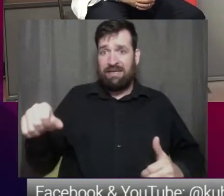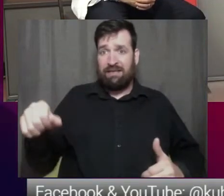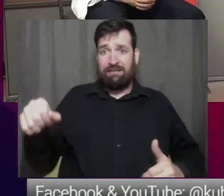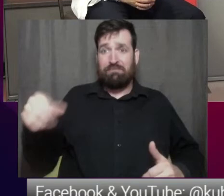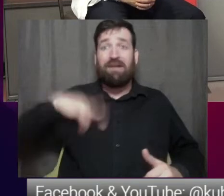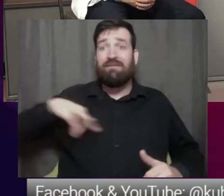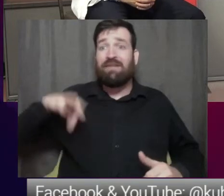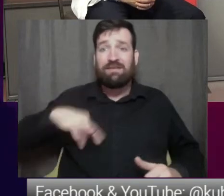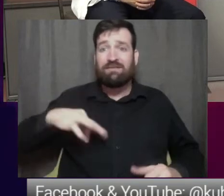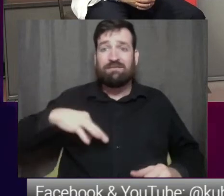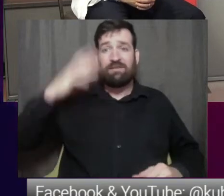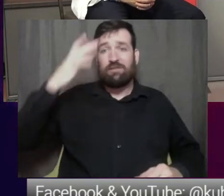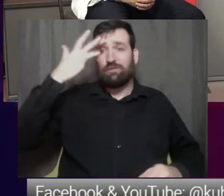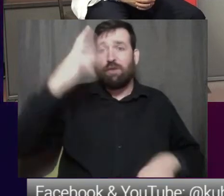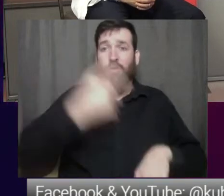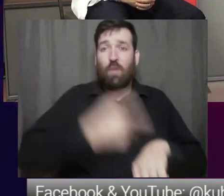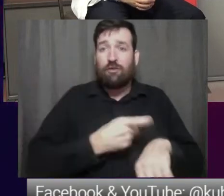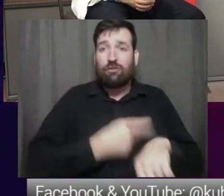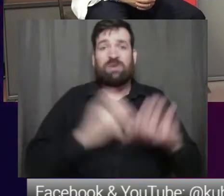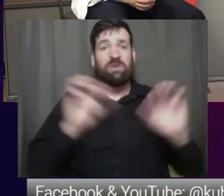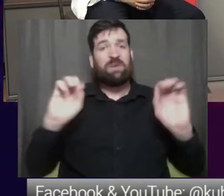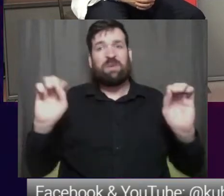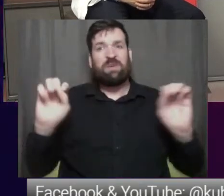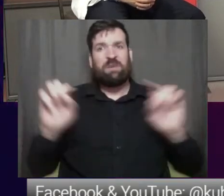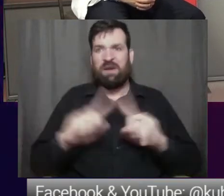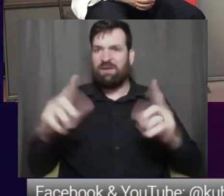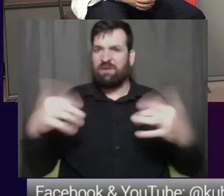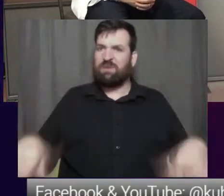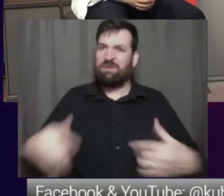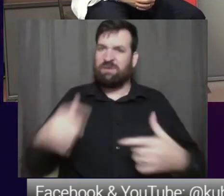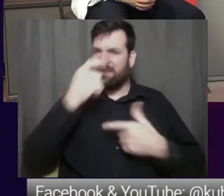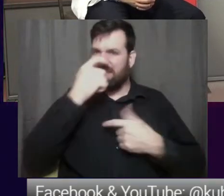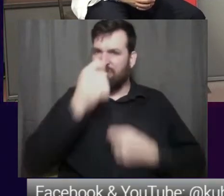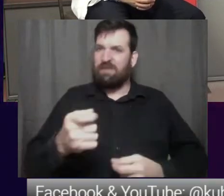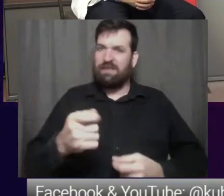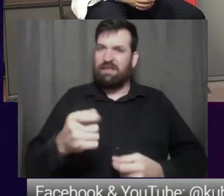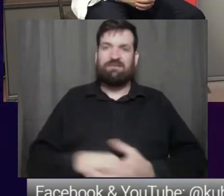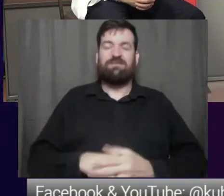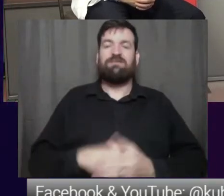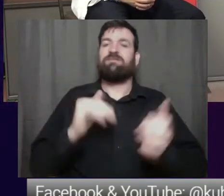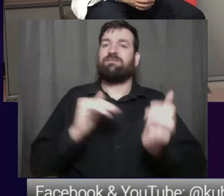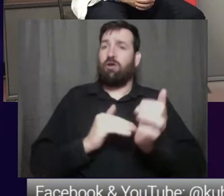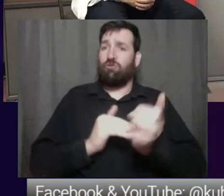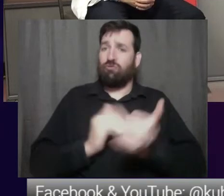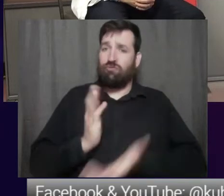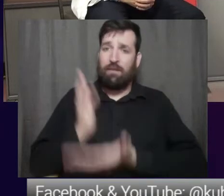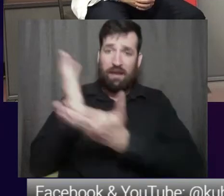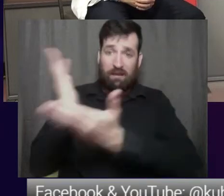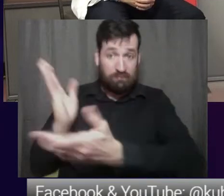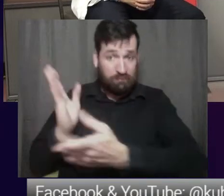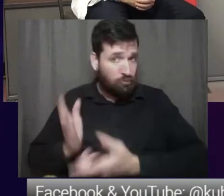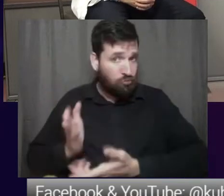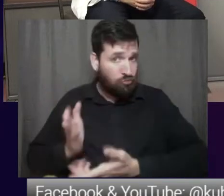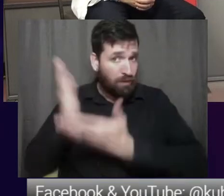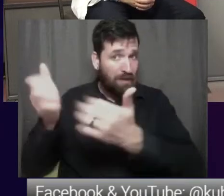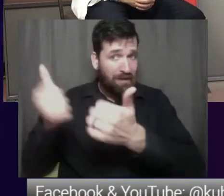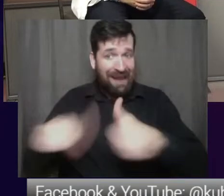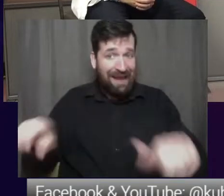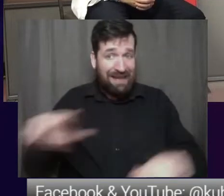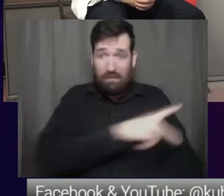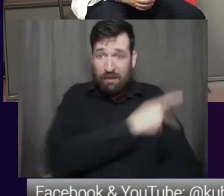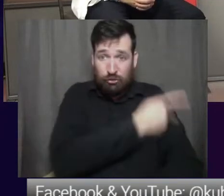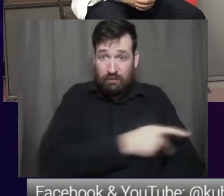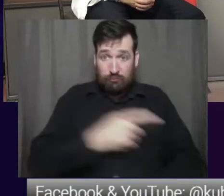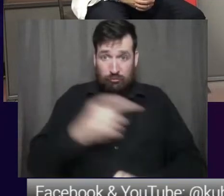smartwatch apparel, but this is just so interesting that these are things that doctors recommend. Would you recommend to any patient, like, should I get